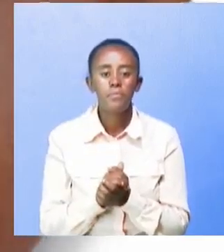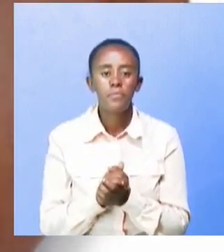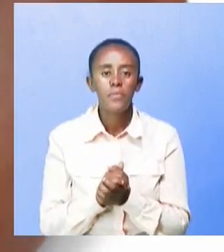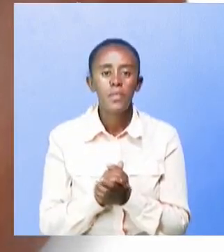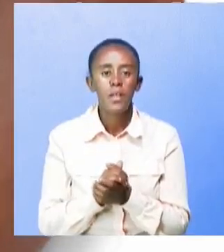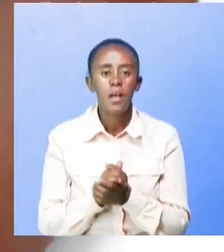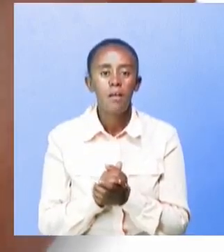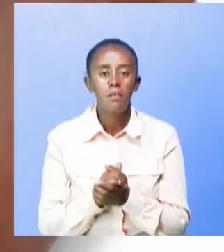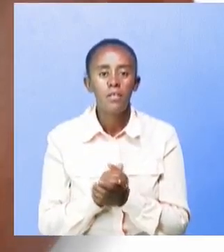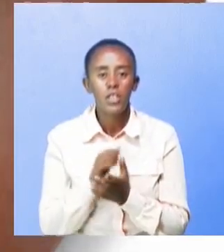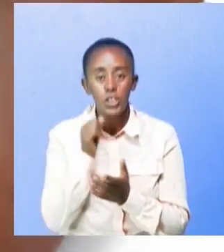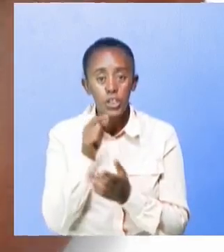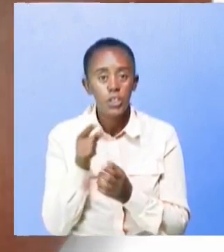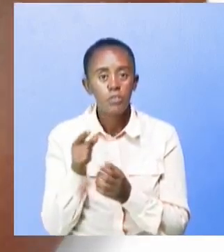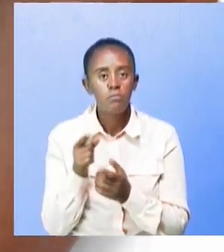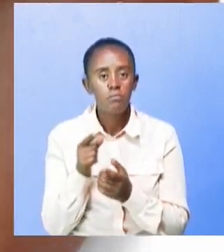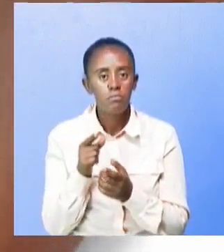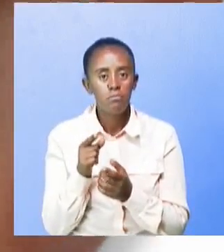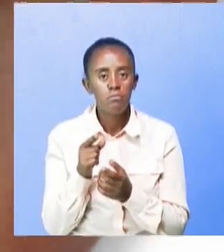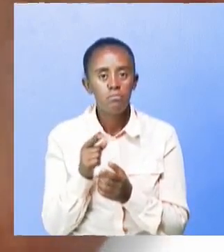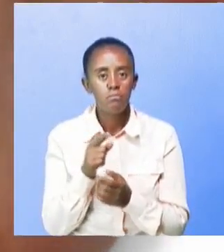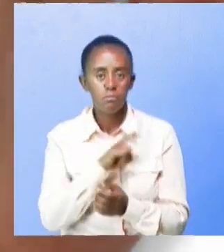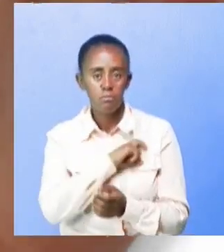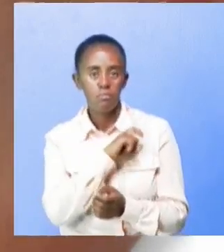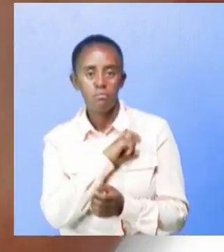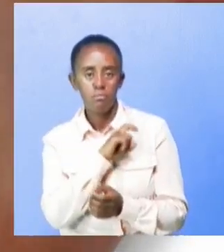became a police